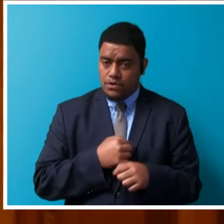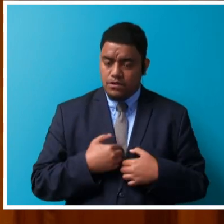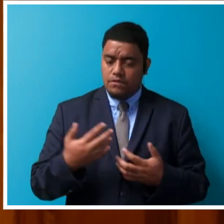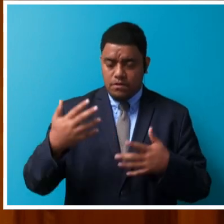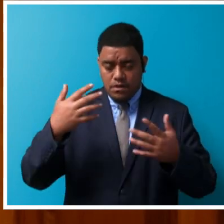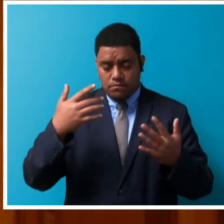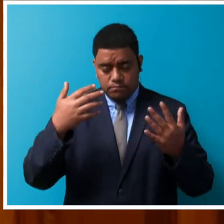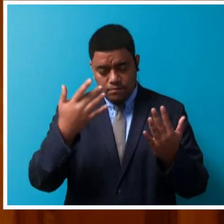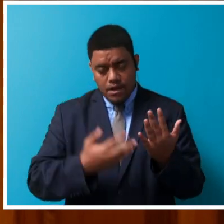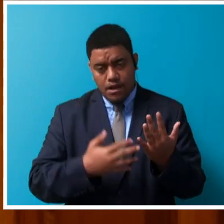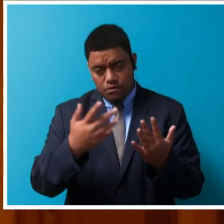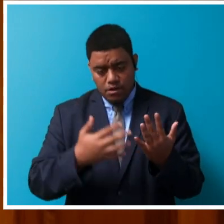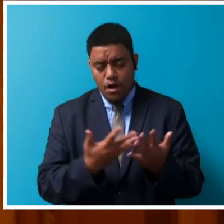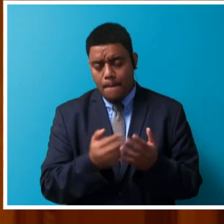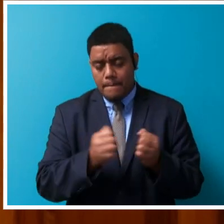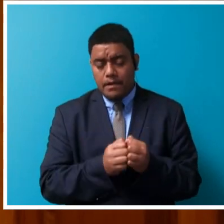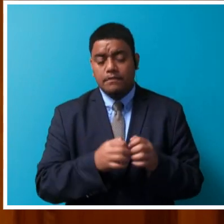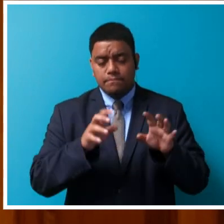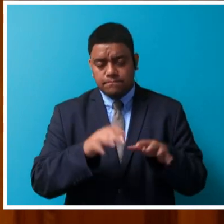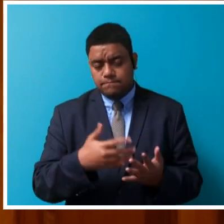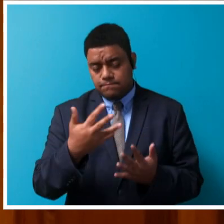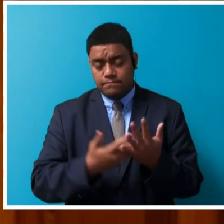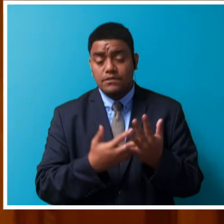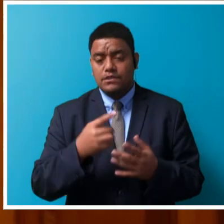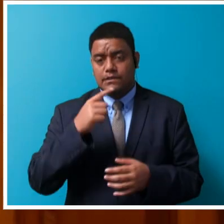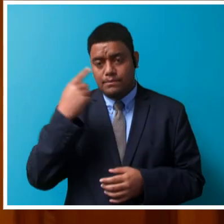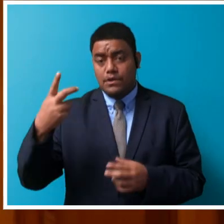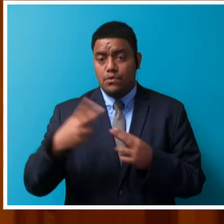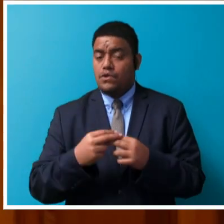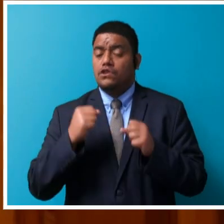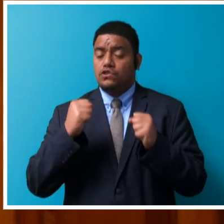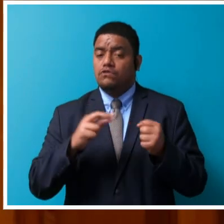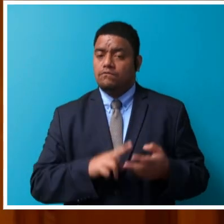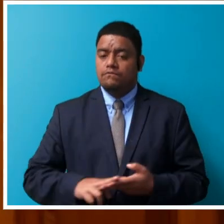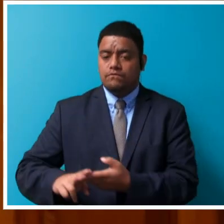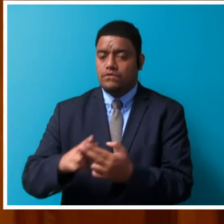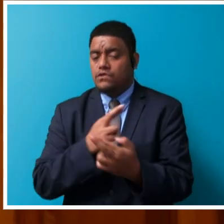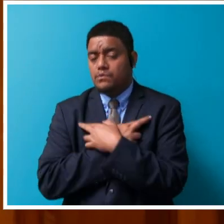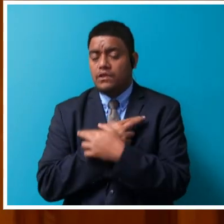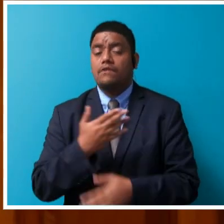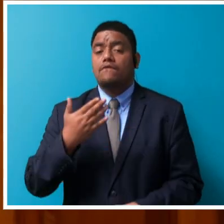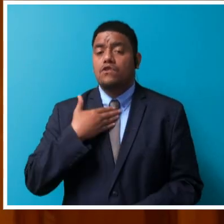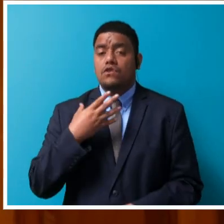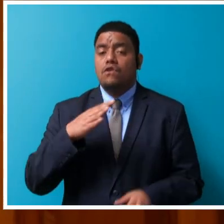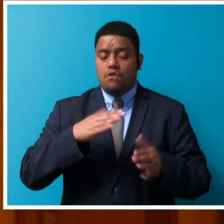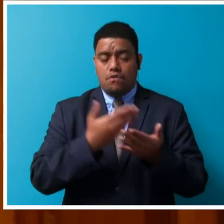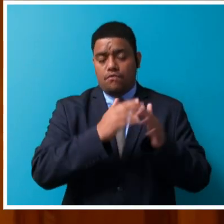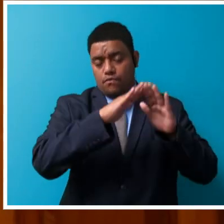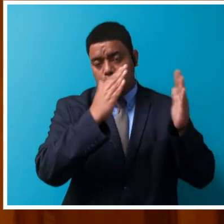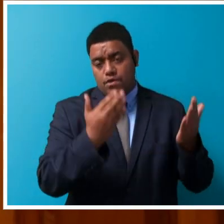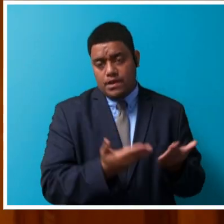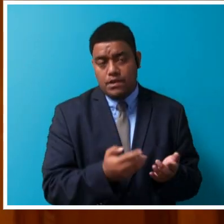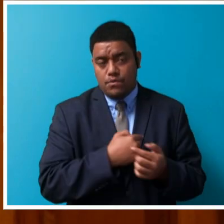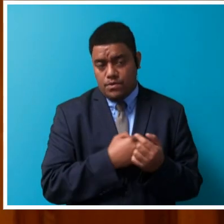cost, and we have positioned Fiji to speak with a strong, unified, and respected voice on the world stage. We